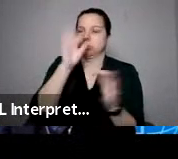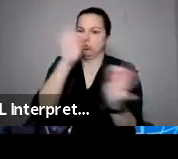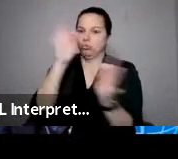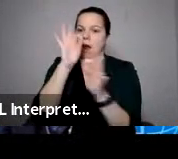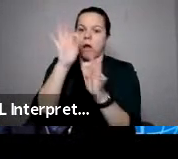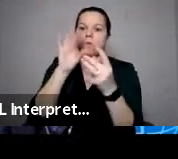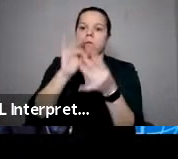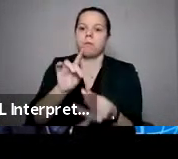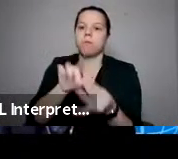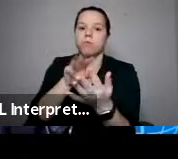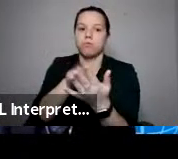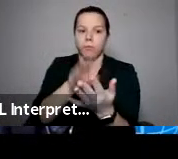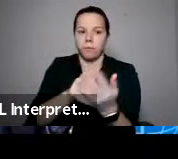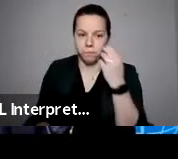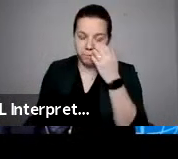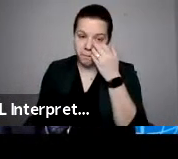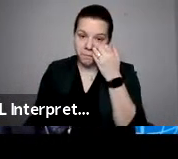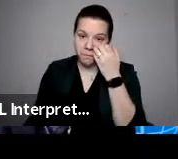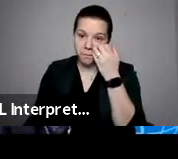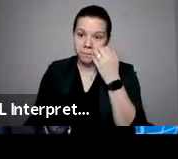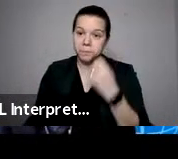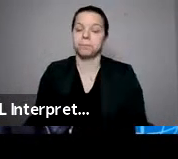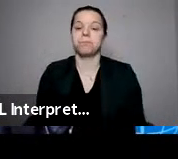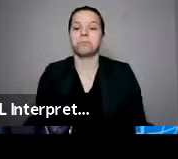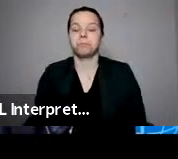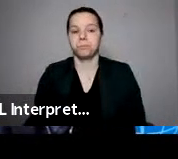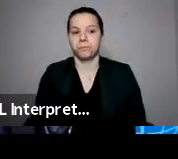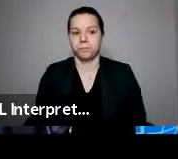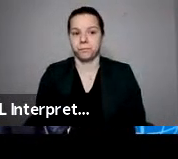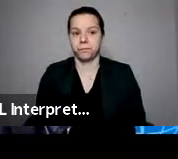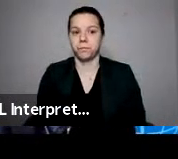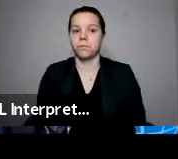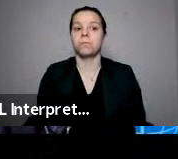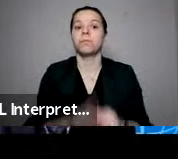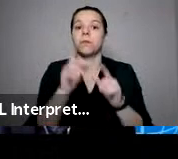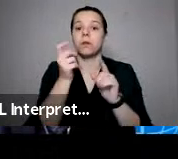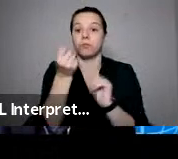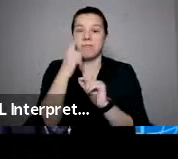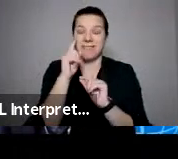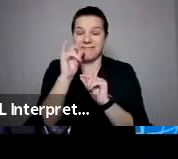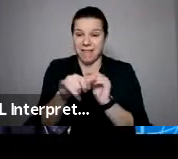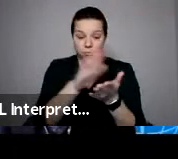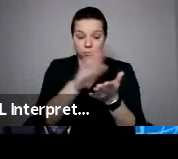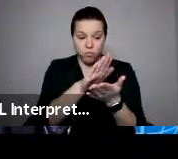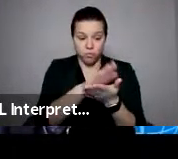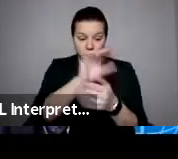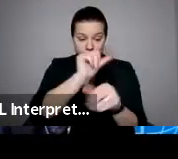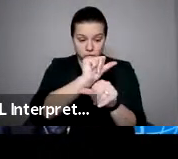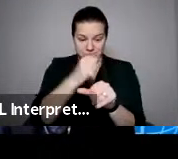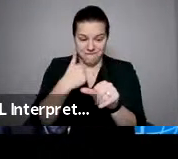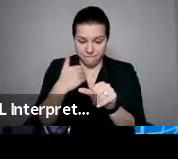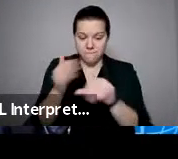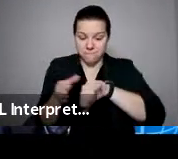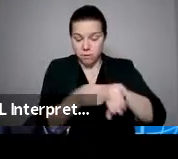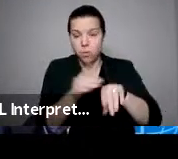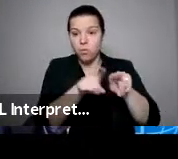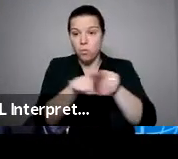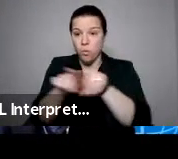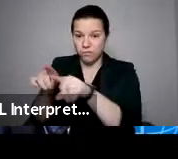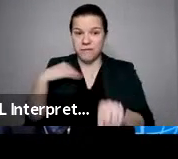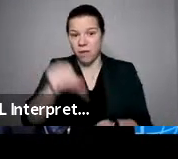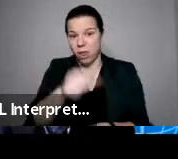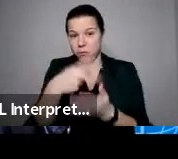So in addition to those efforts, we have a robust program looking at the potential impacts of